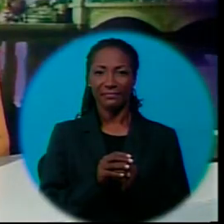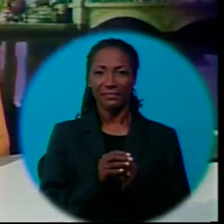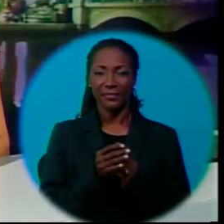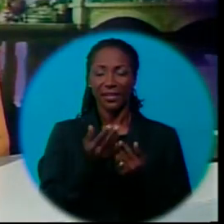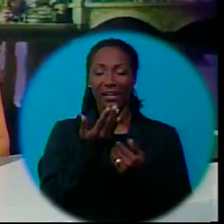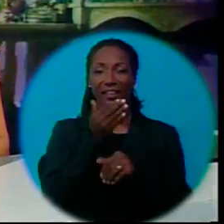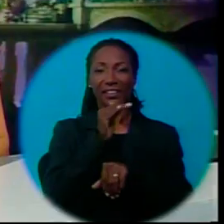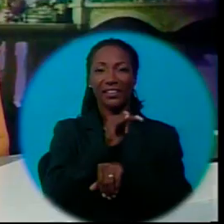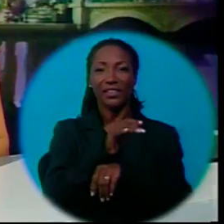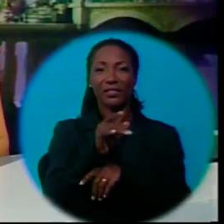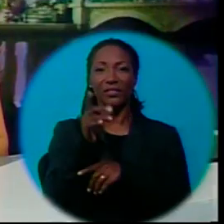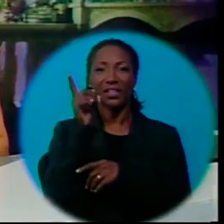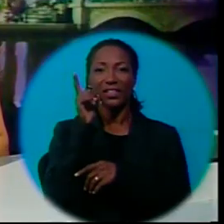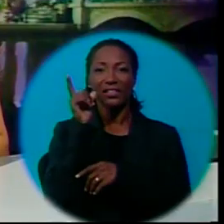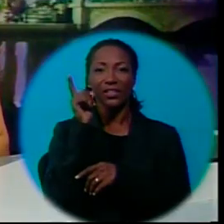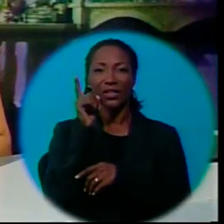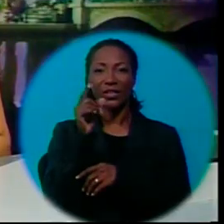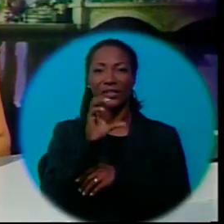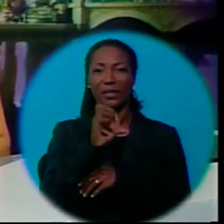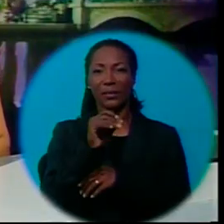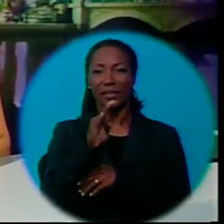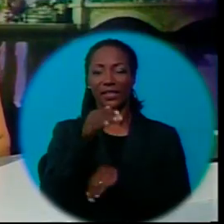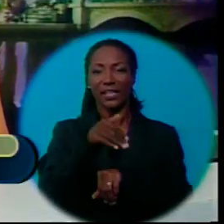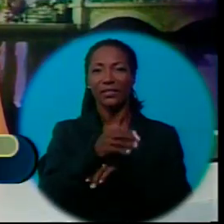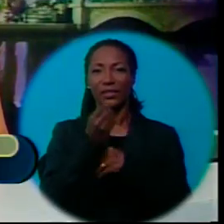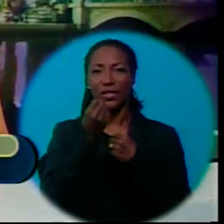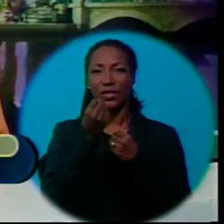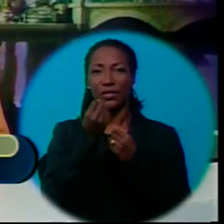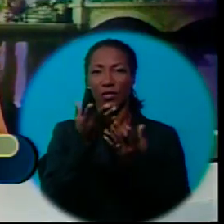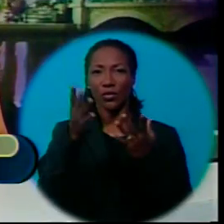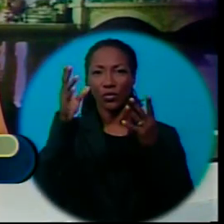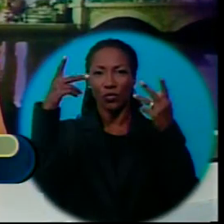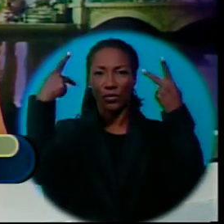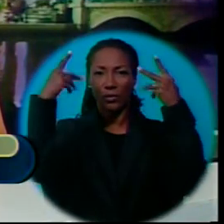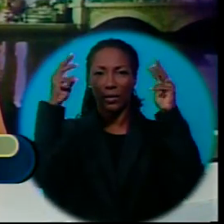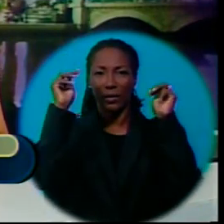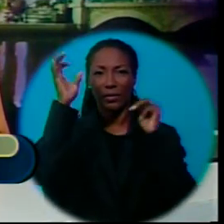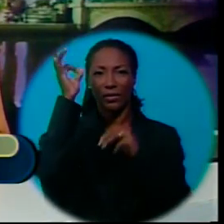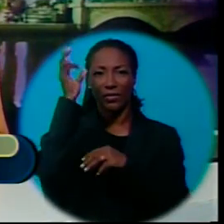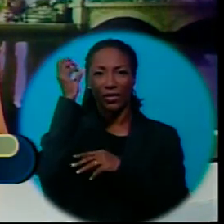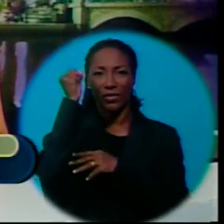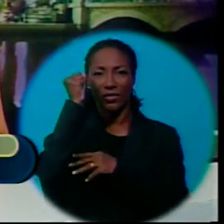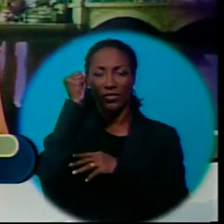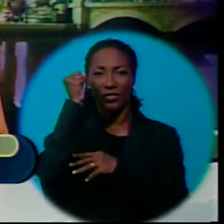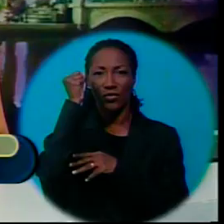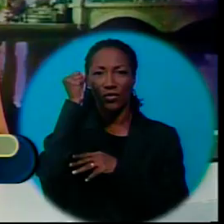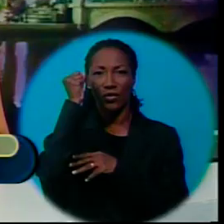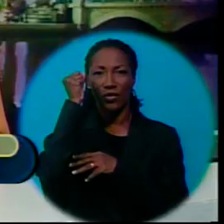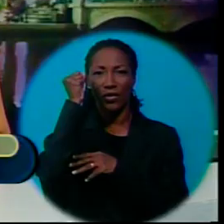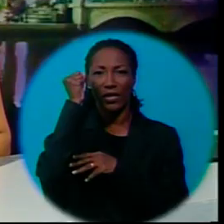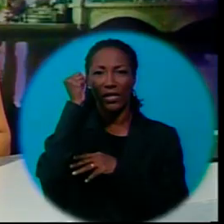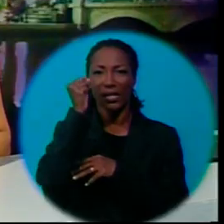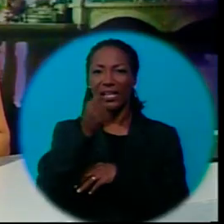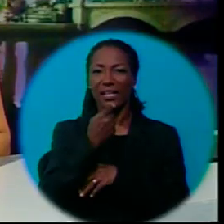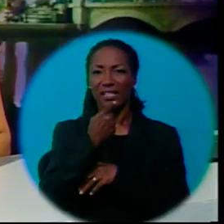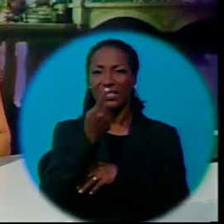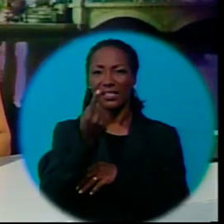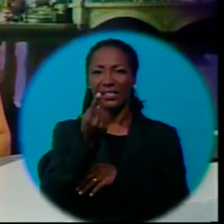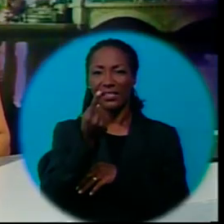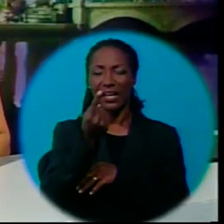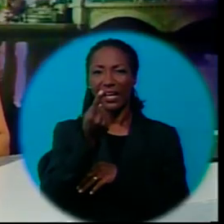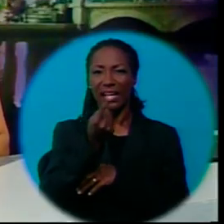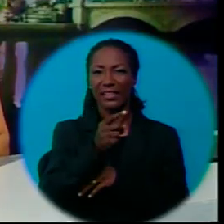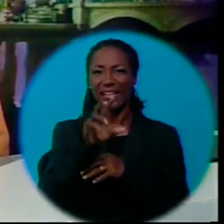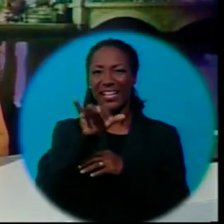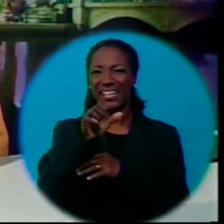and a very good evening to you I'm Lisa Lord with the CBC Evening News in our top story Prime Minister Frondell Stewart has knocked the use of